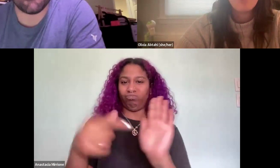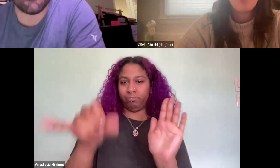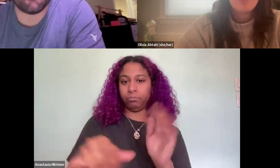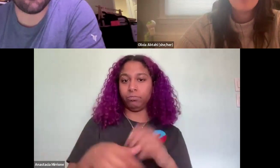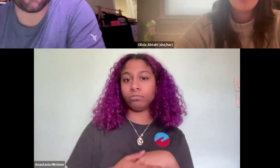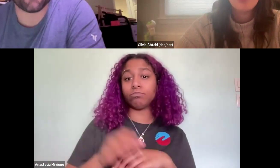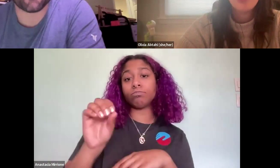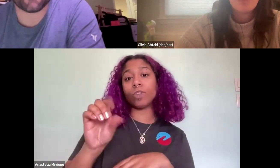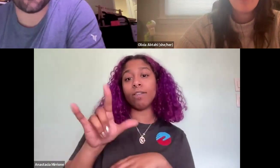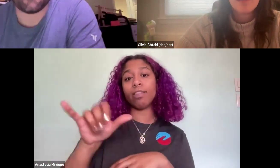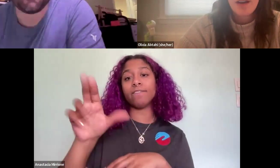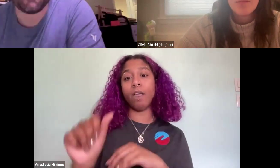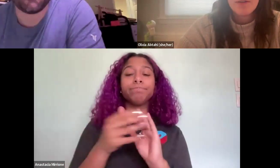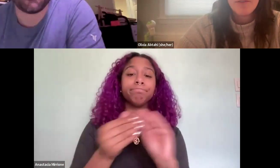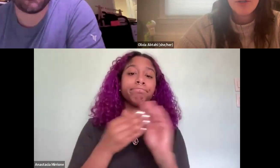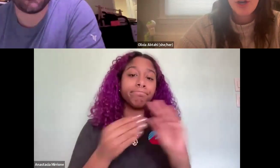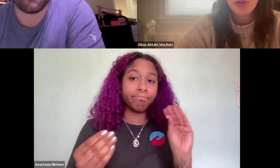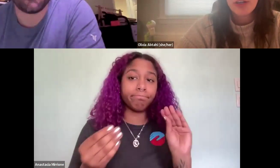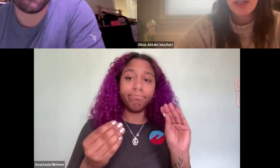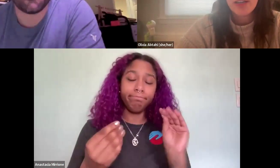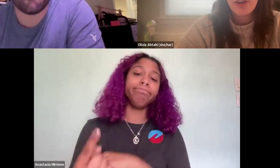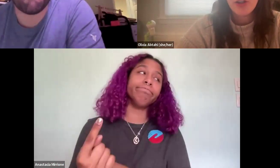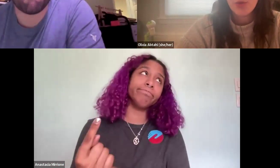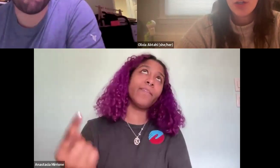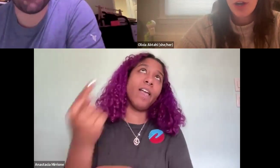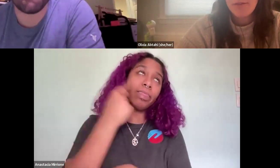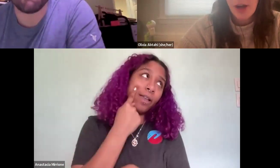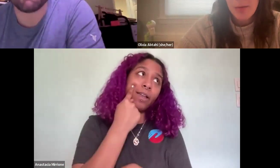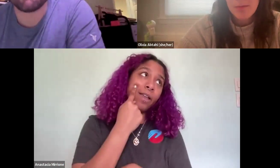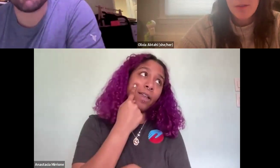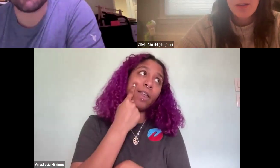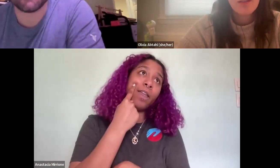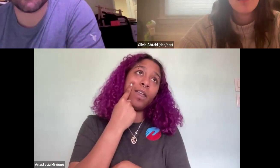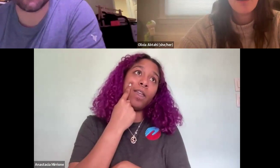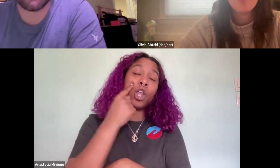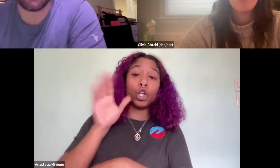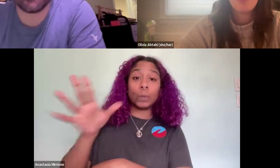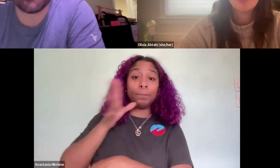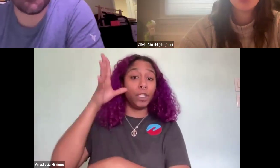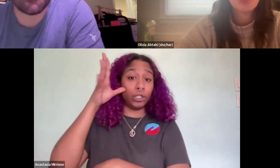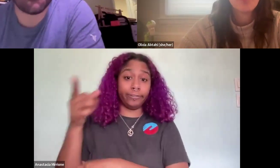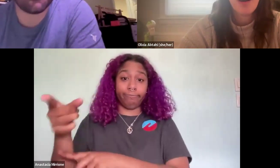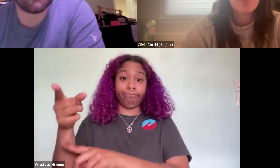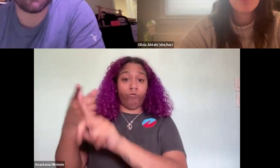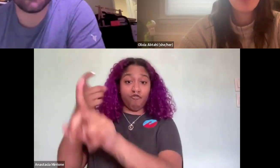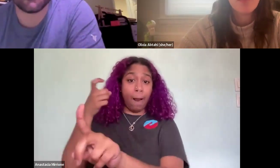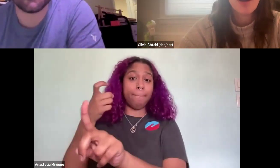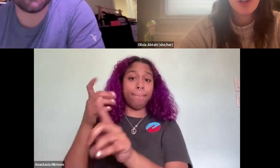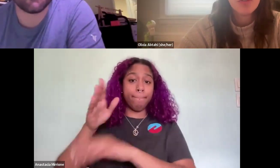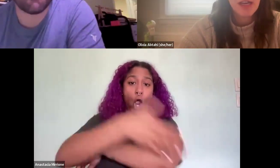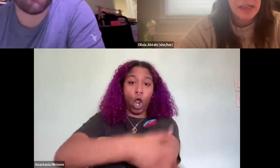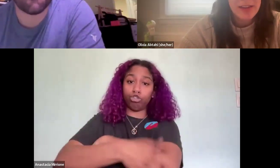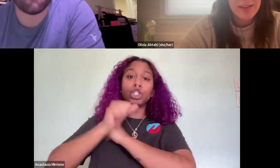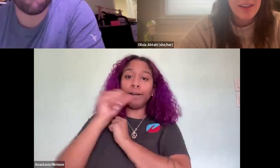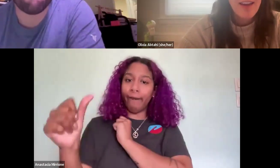I think when your parents come from a country that you are not from, there are truth bombs dropped